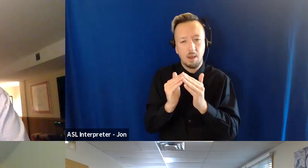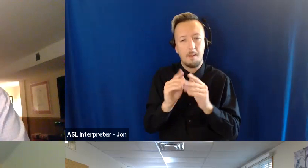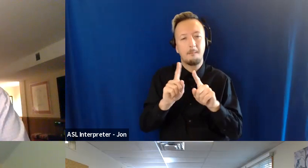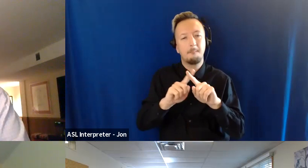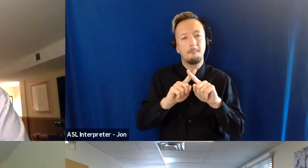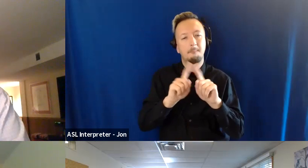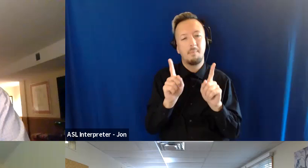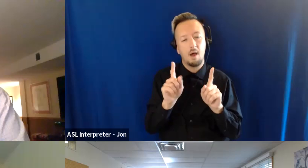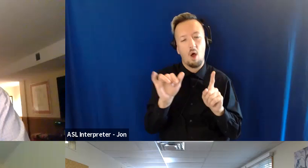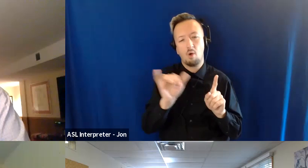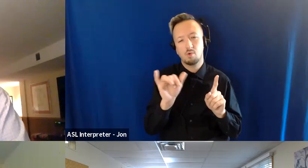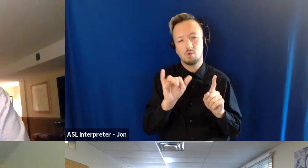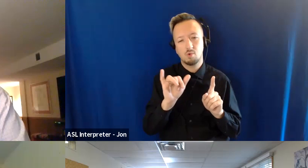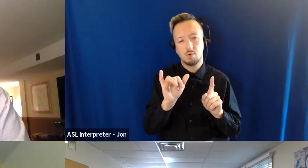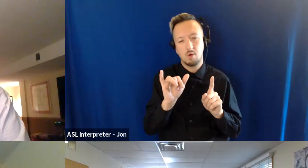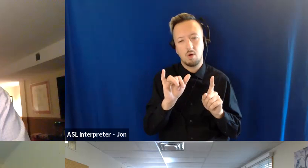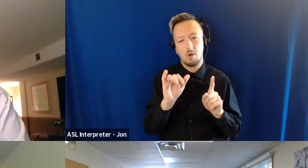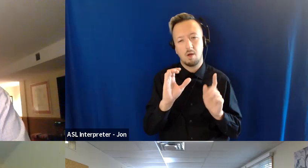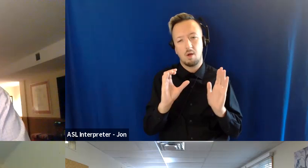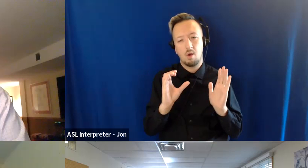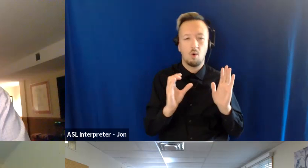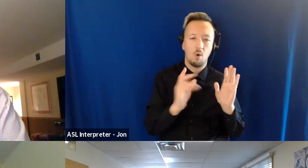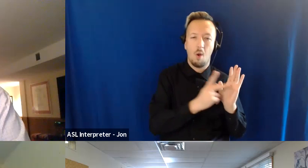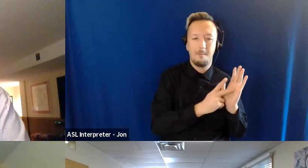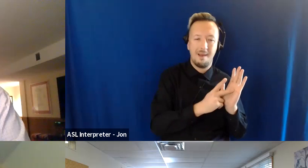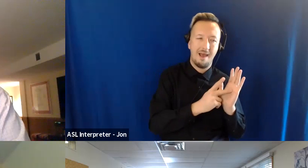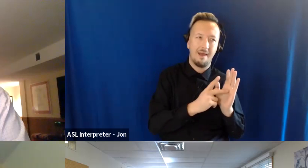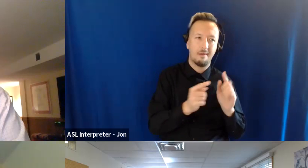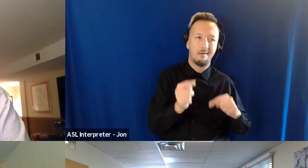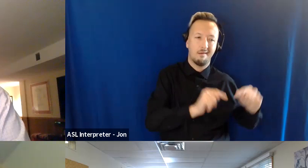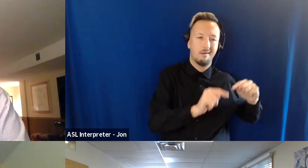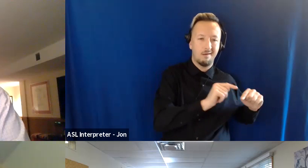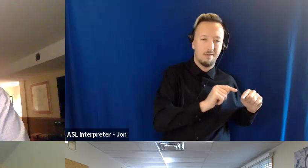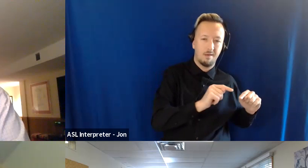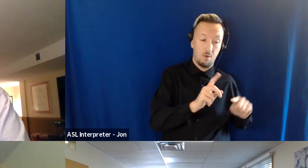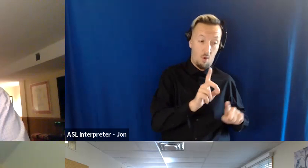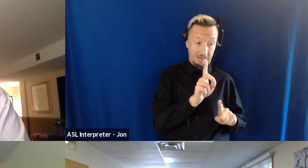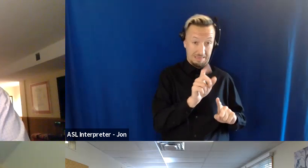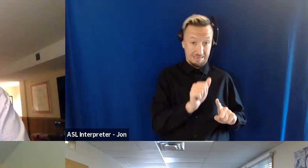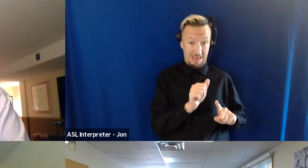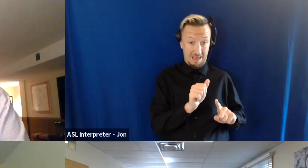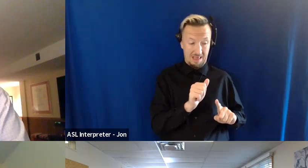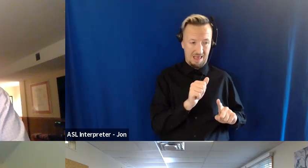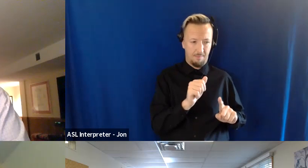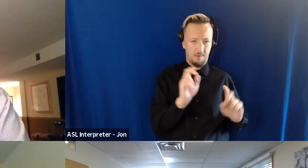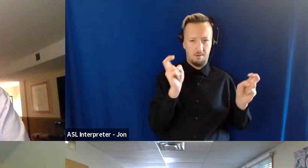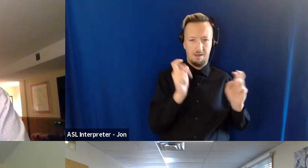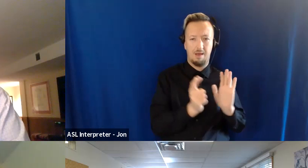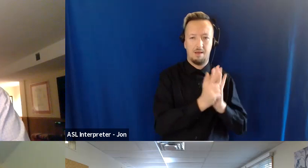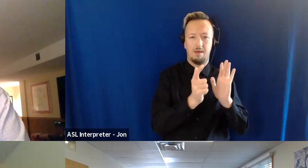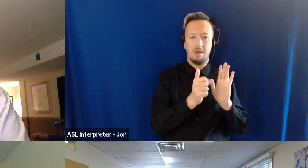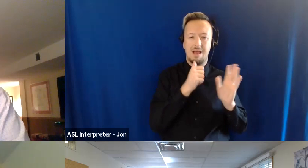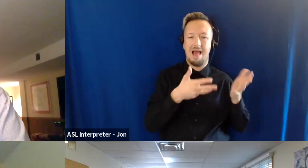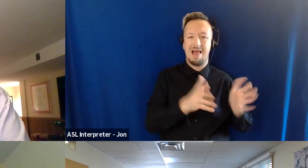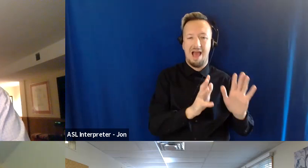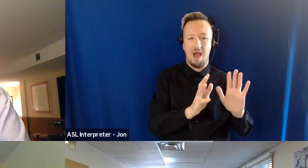like going back to like where being disabled was illegal and not allowed in